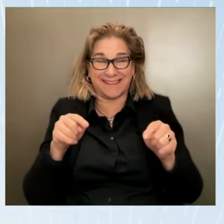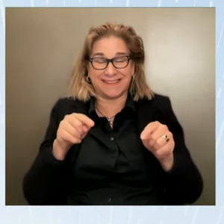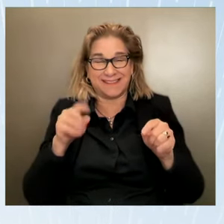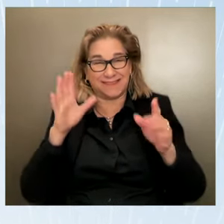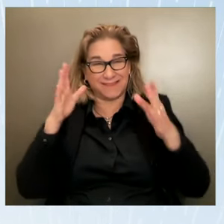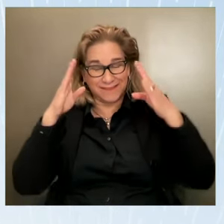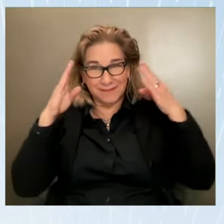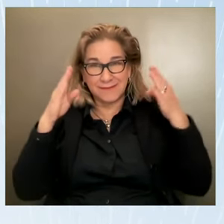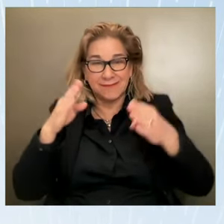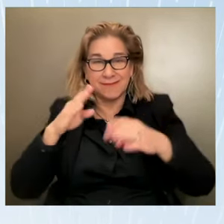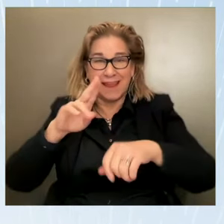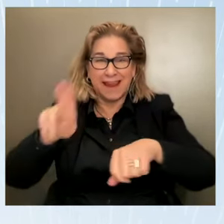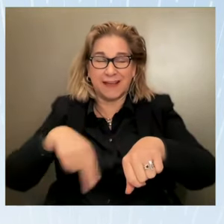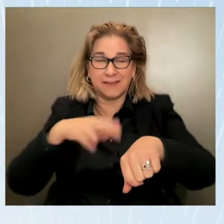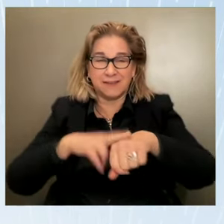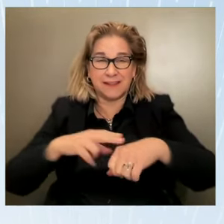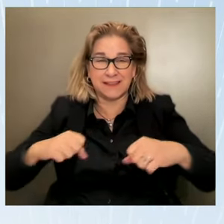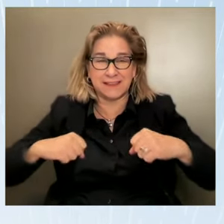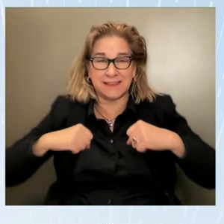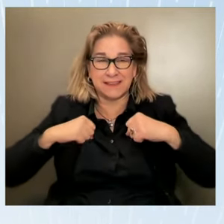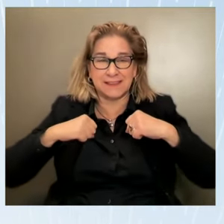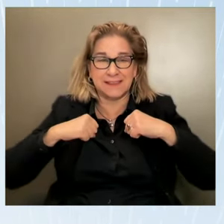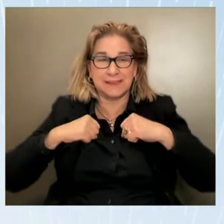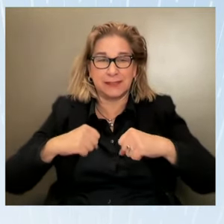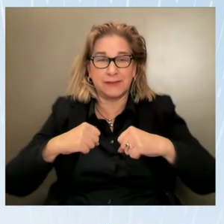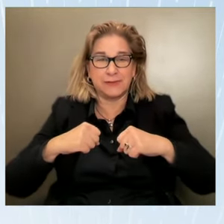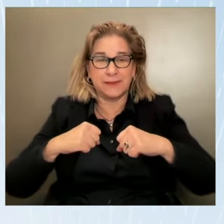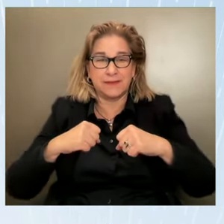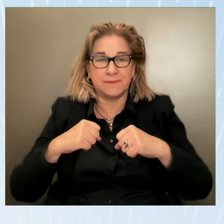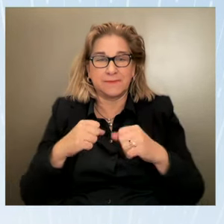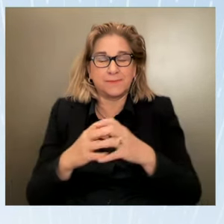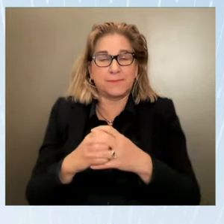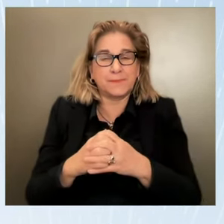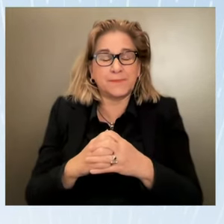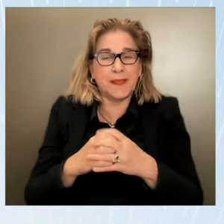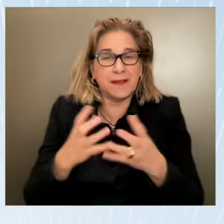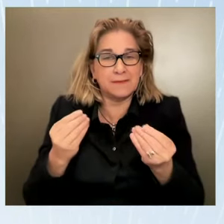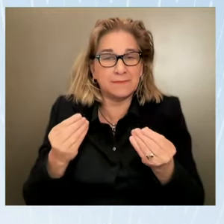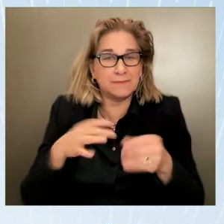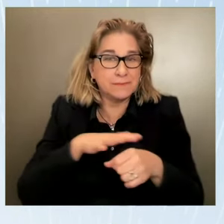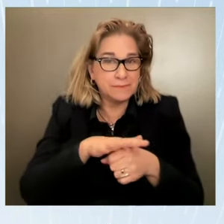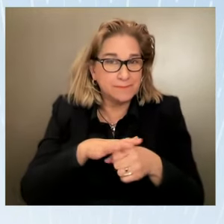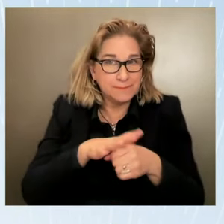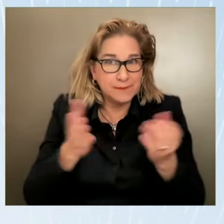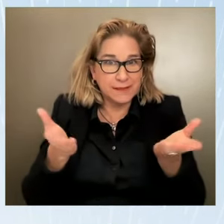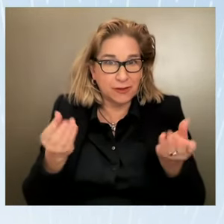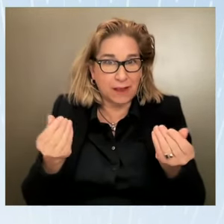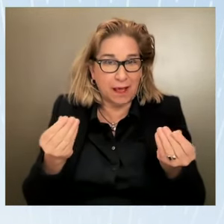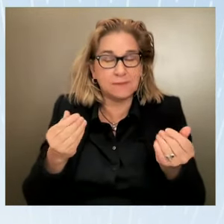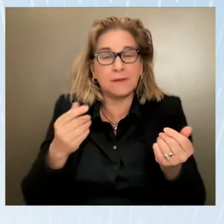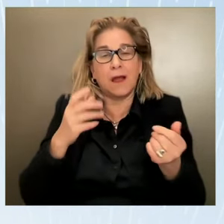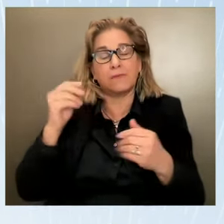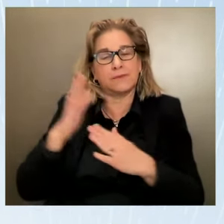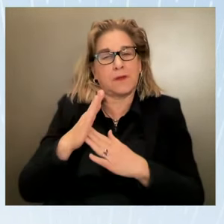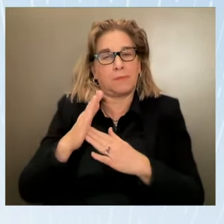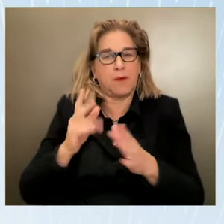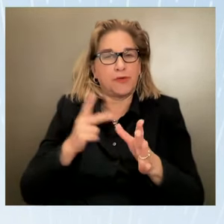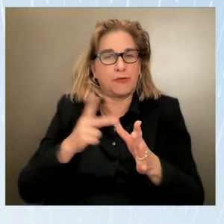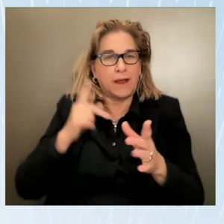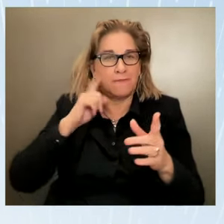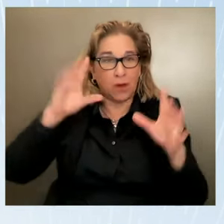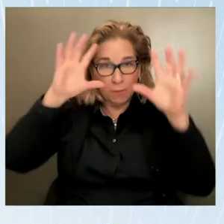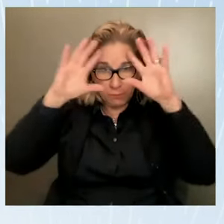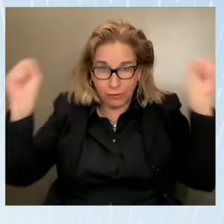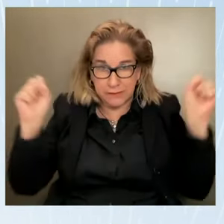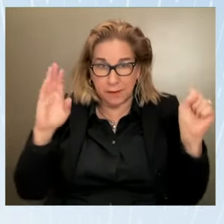team. You can see around the table. As the President declared in the National Human Trafficking Prevention Month proclamation this